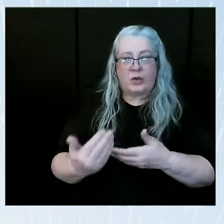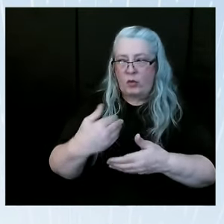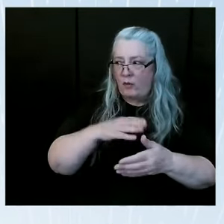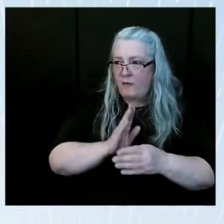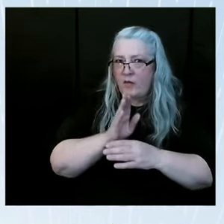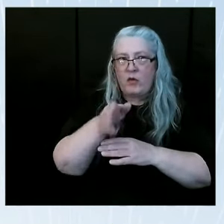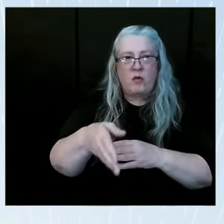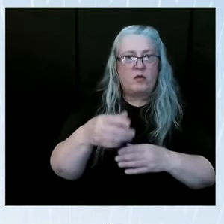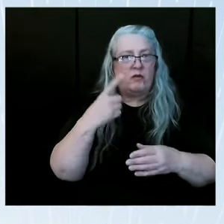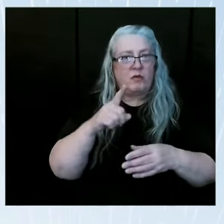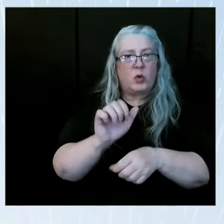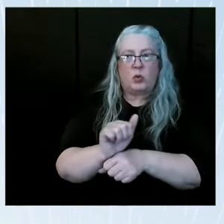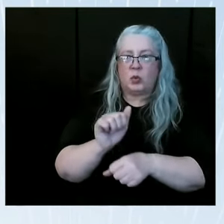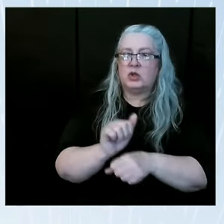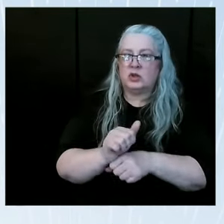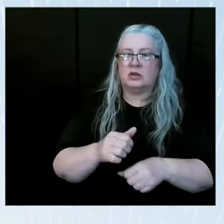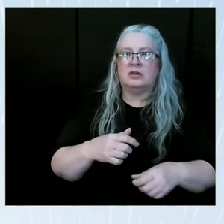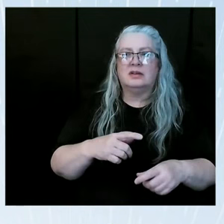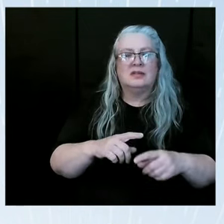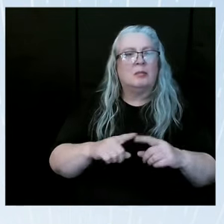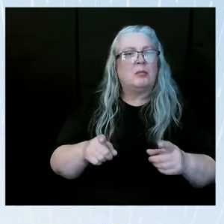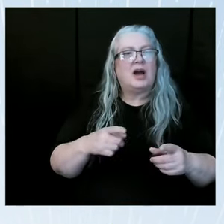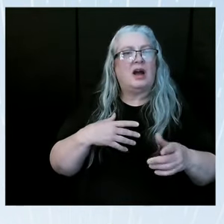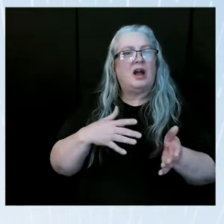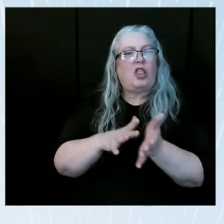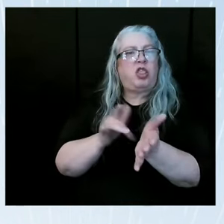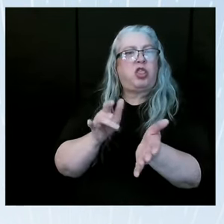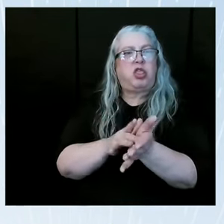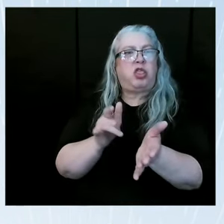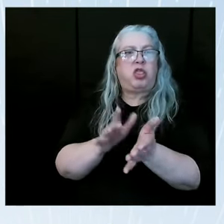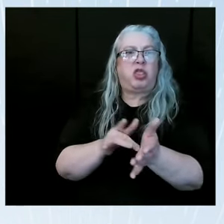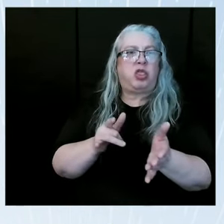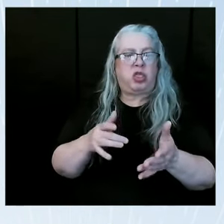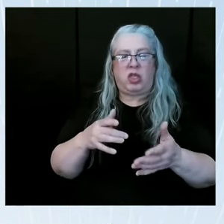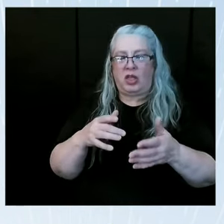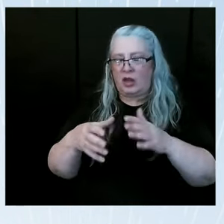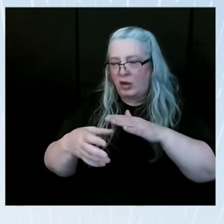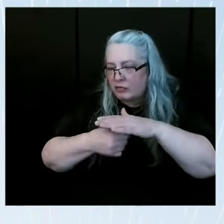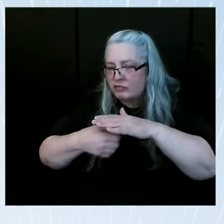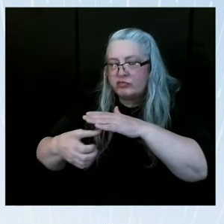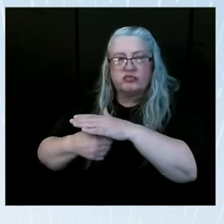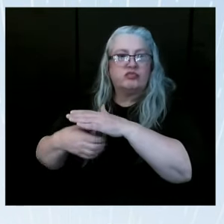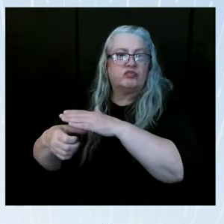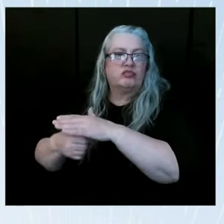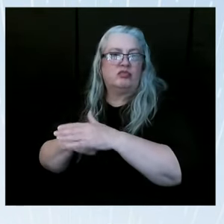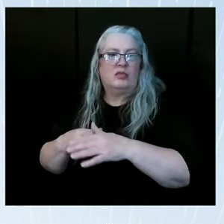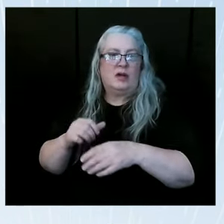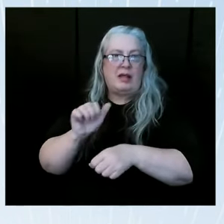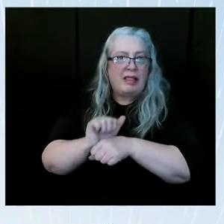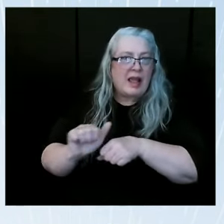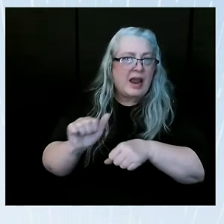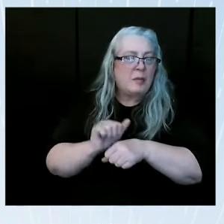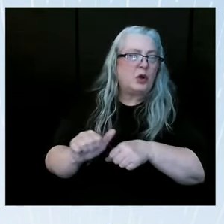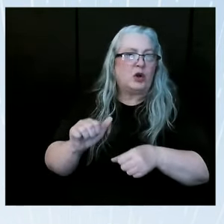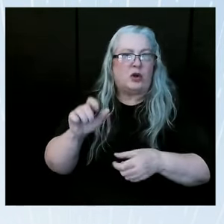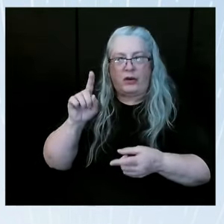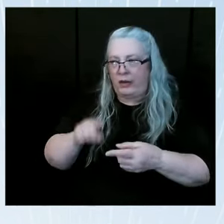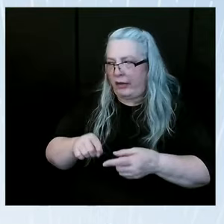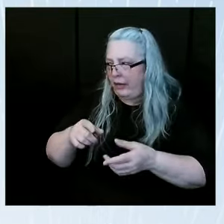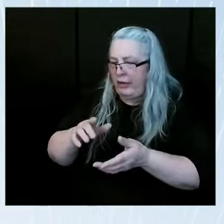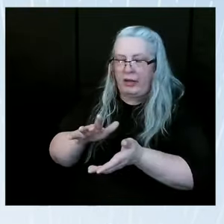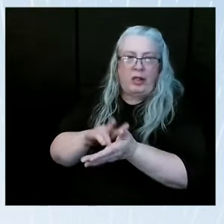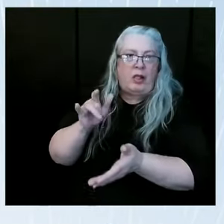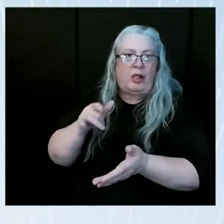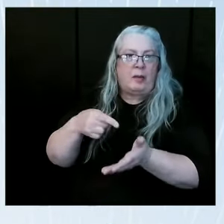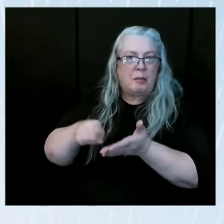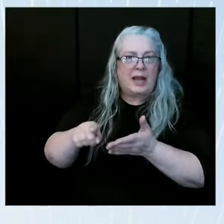are just a few of the highlights of the work that we've been doing at the department. But now I think we're very anxious to hear from all of you, and